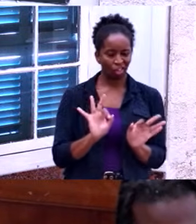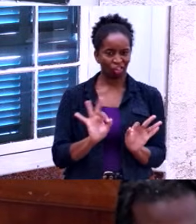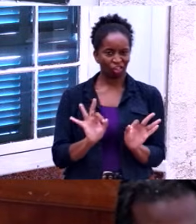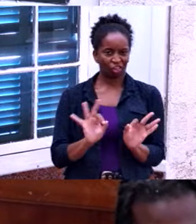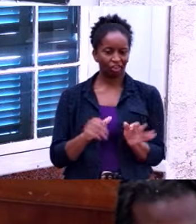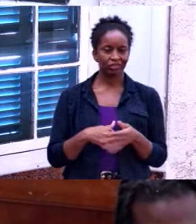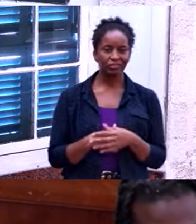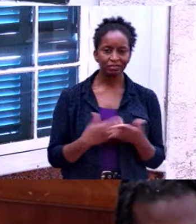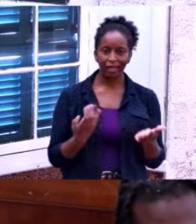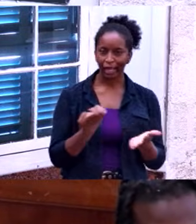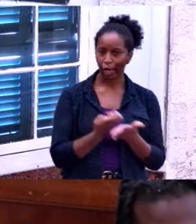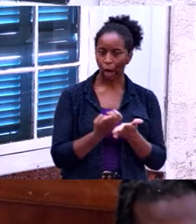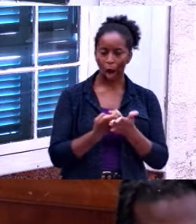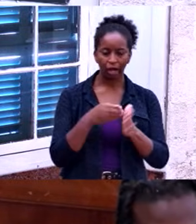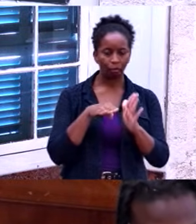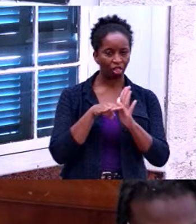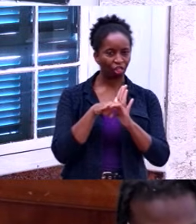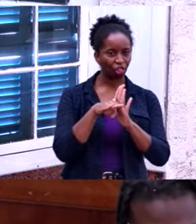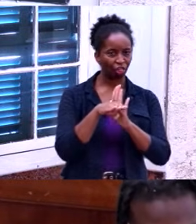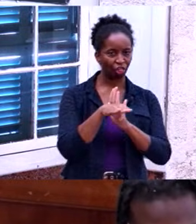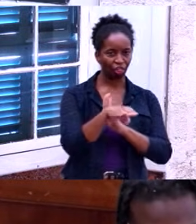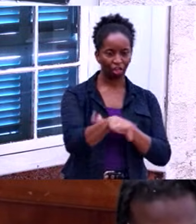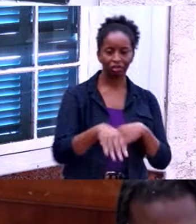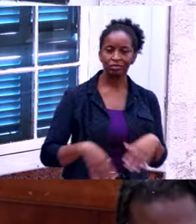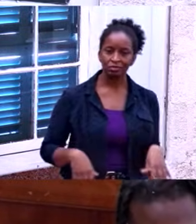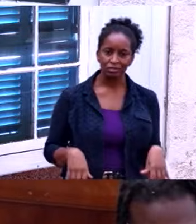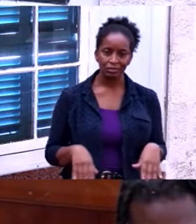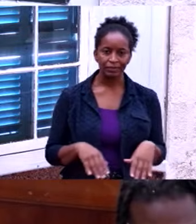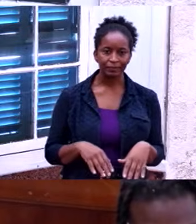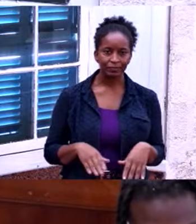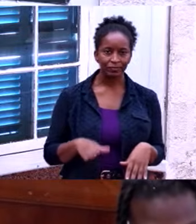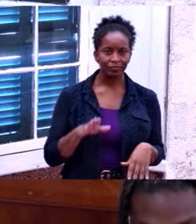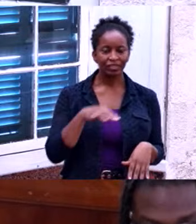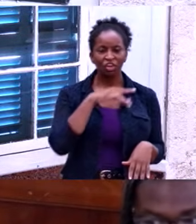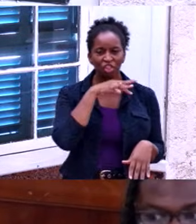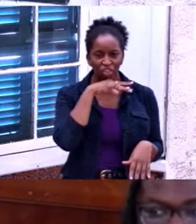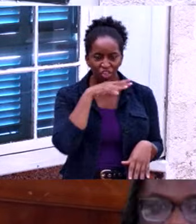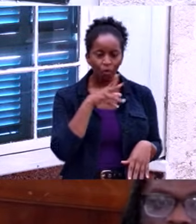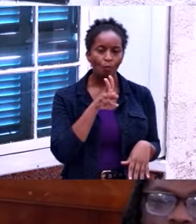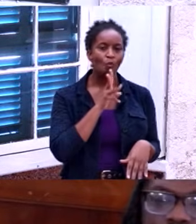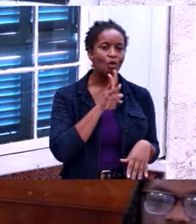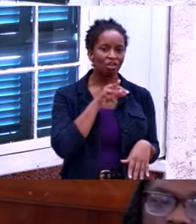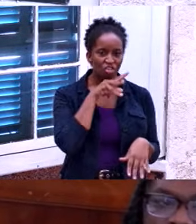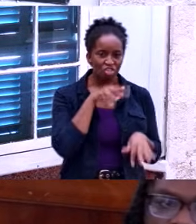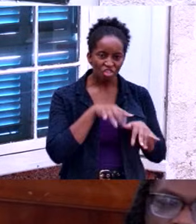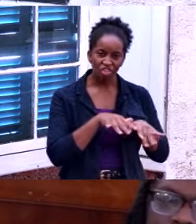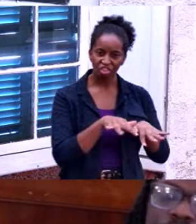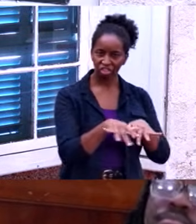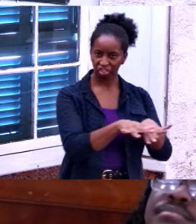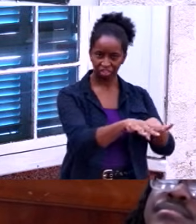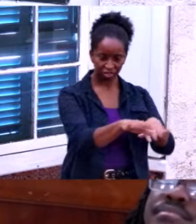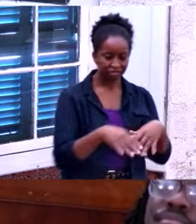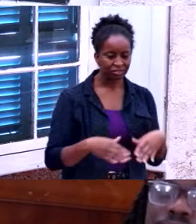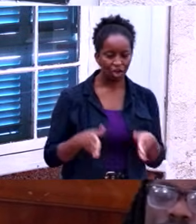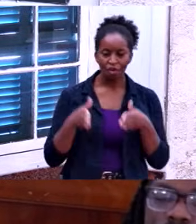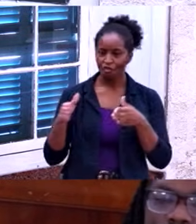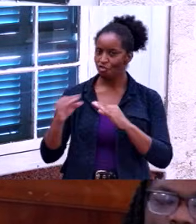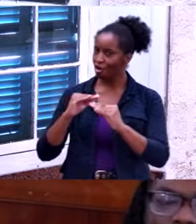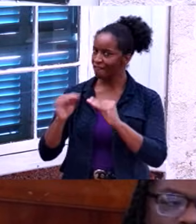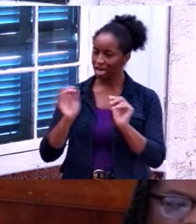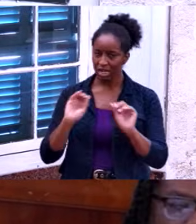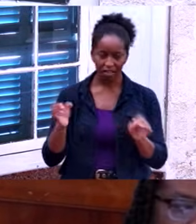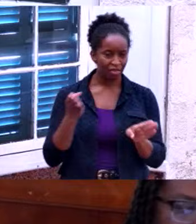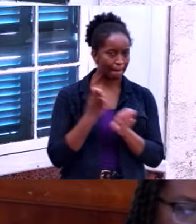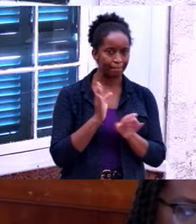where problems are not addressed, where sewage flows in the streets, where roads are not fixed, where there are no buses,